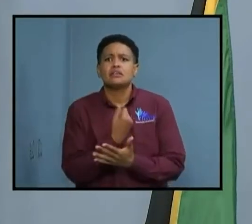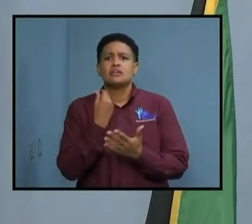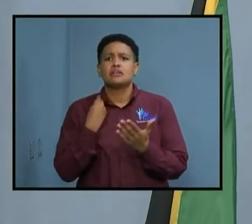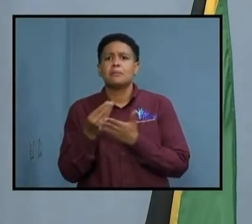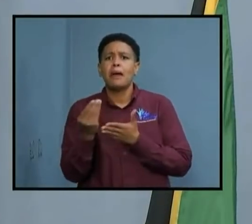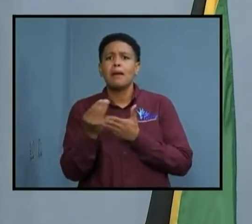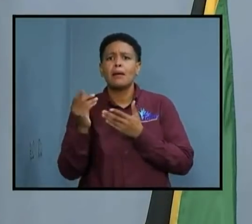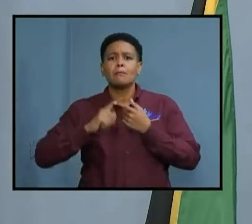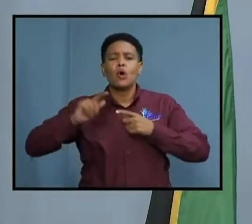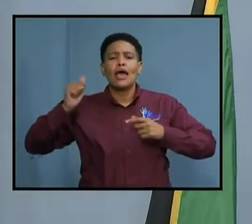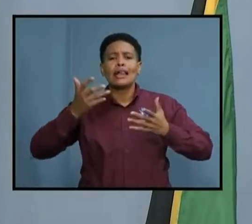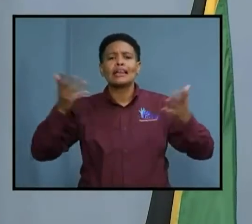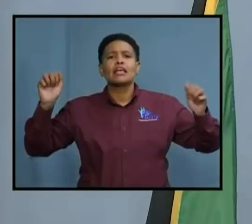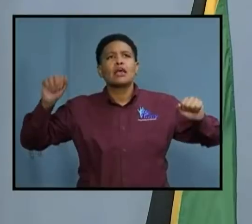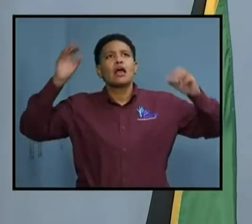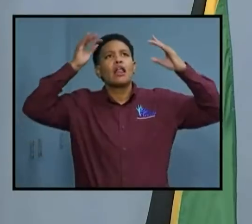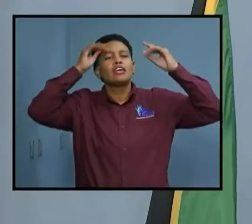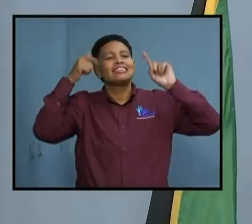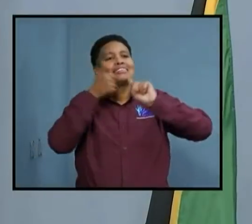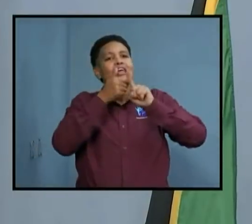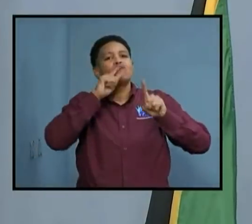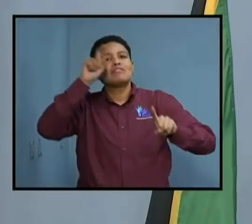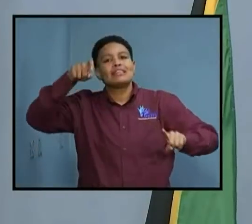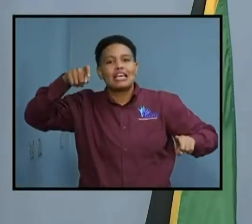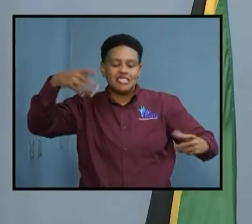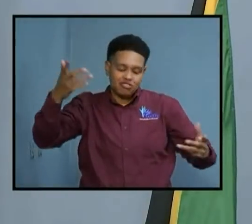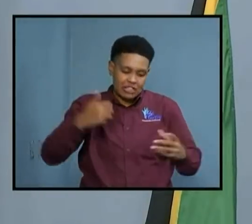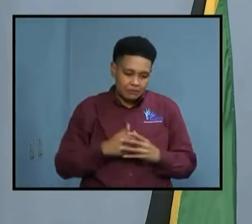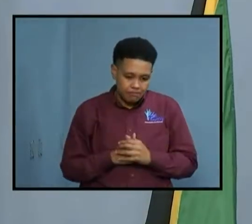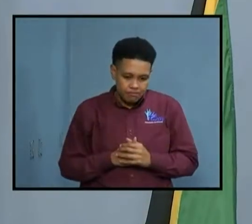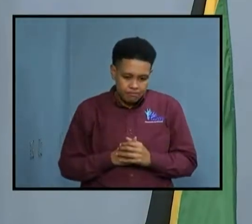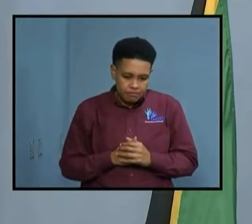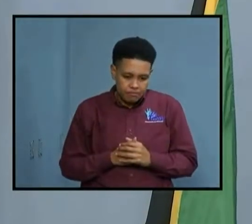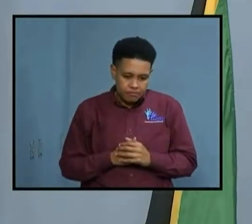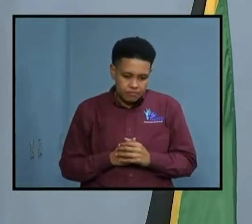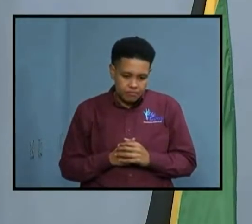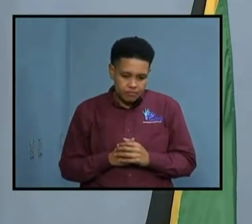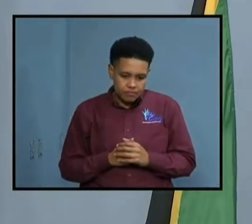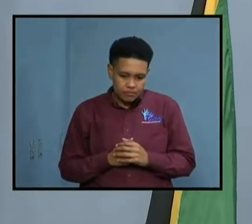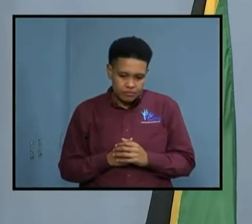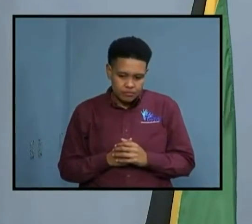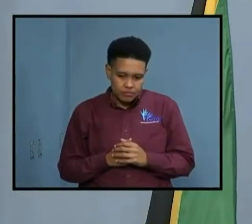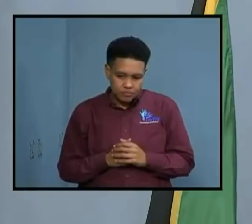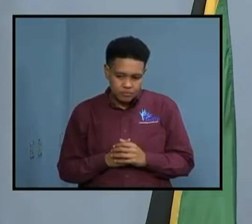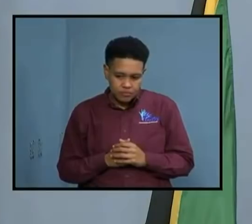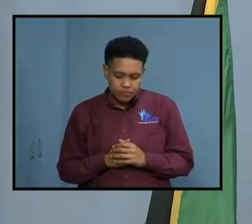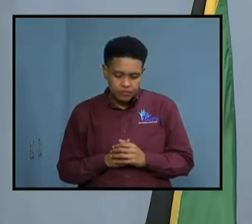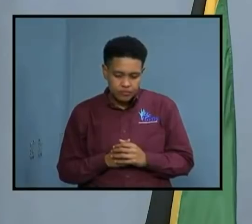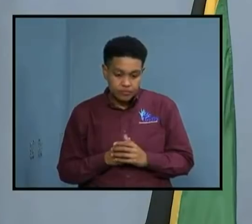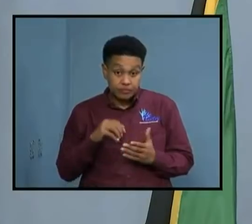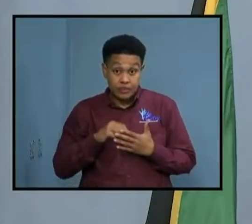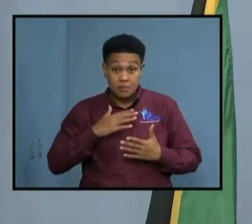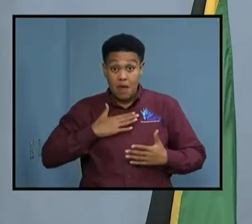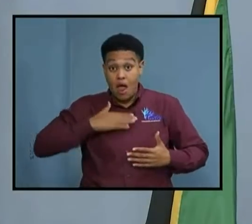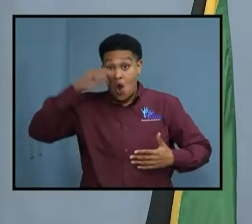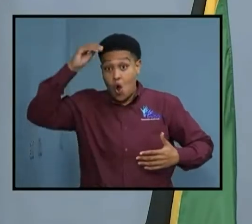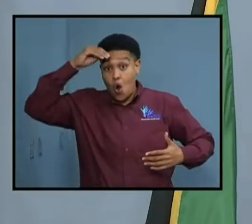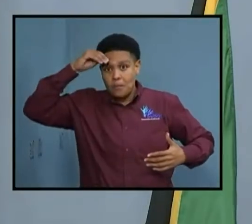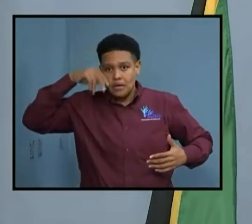other thing that we could consider to be necessary. So it would, in my